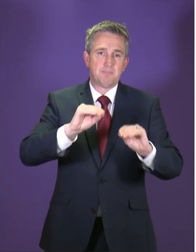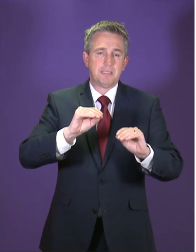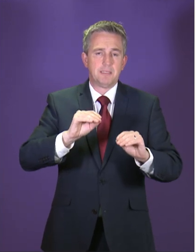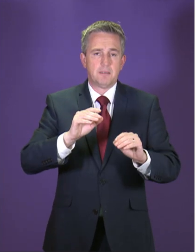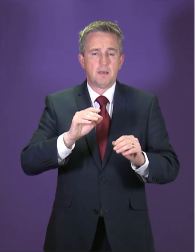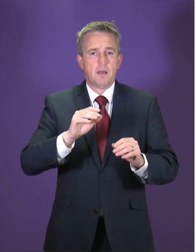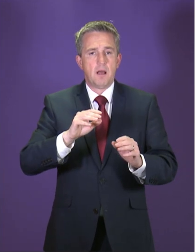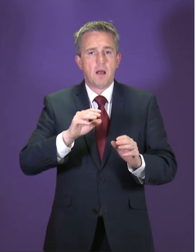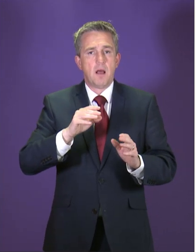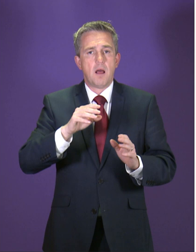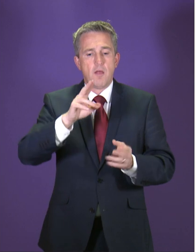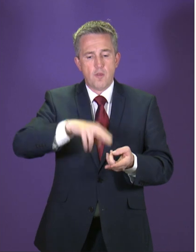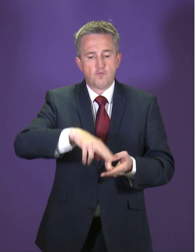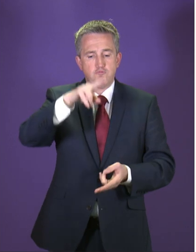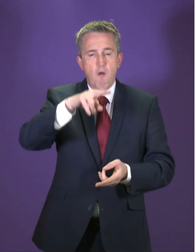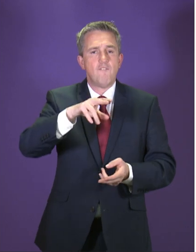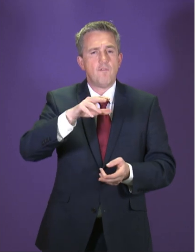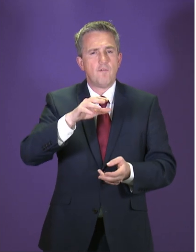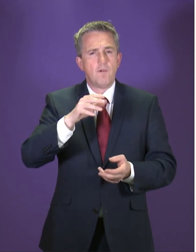average growth rate of